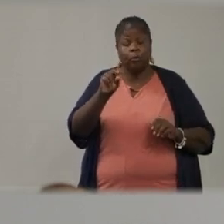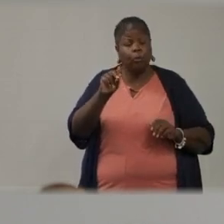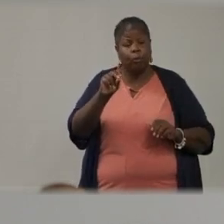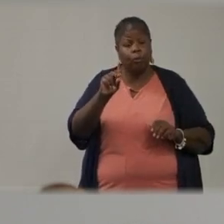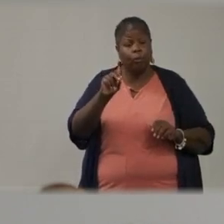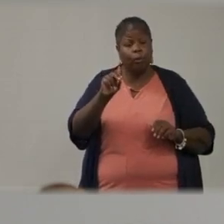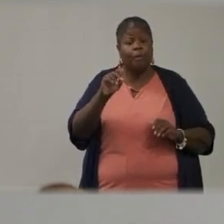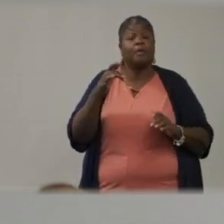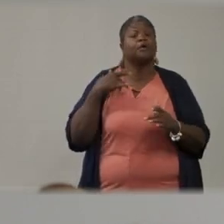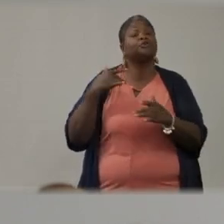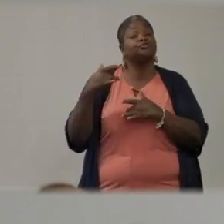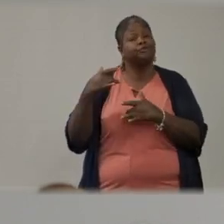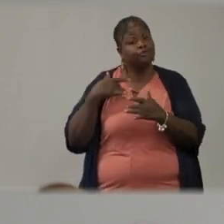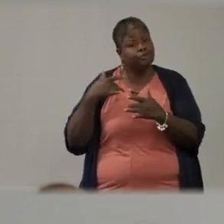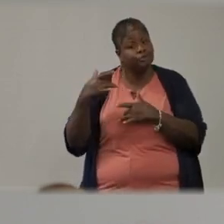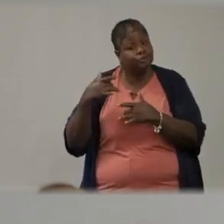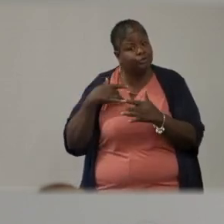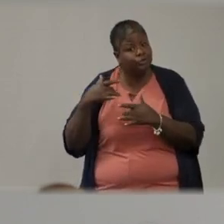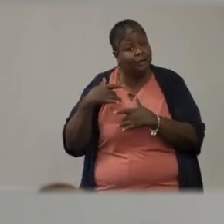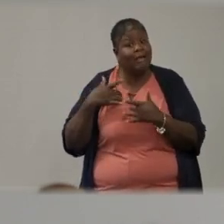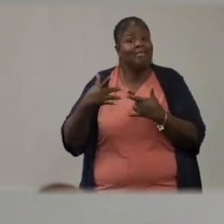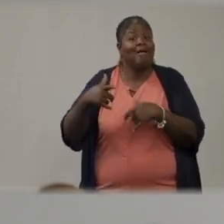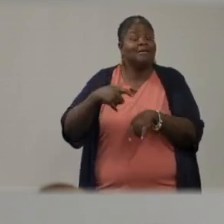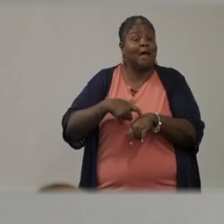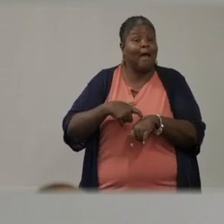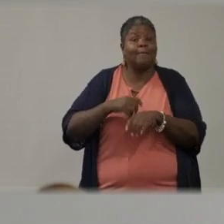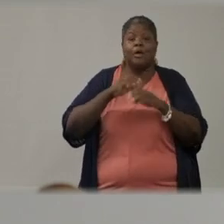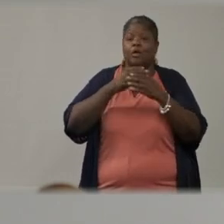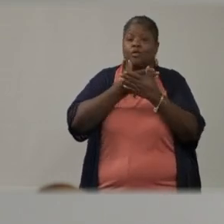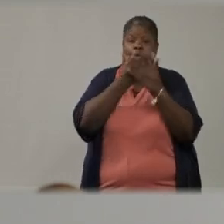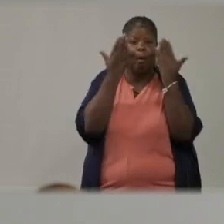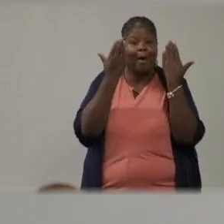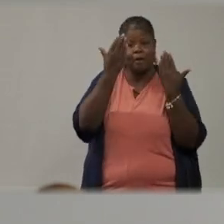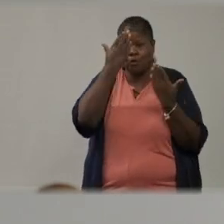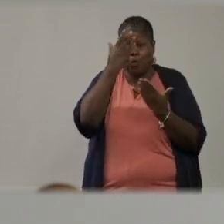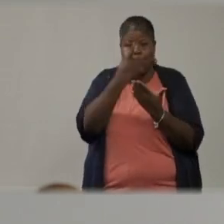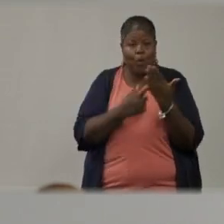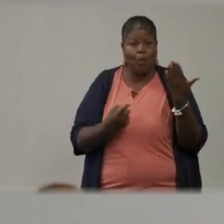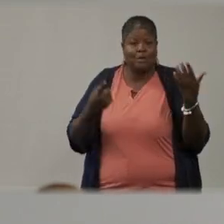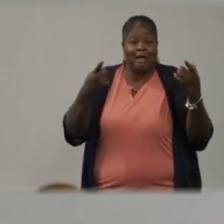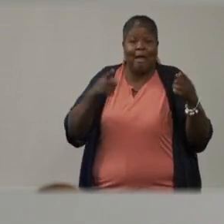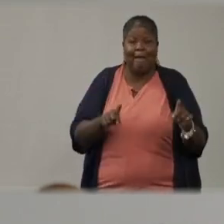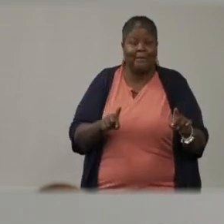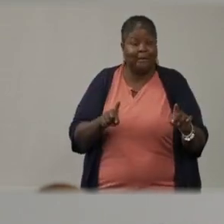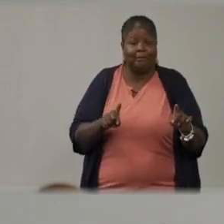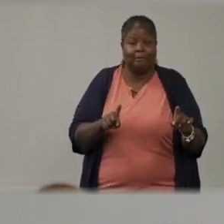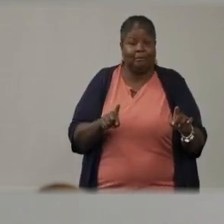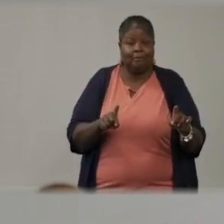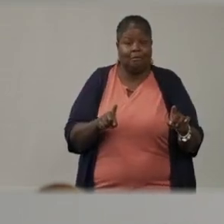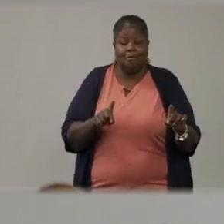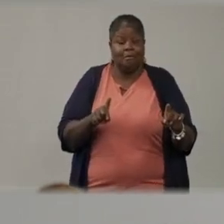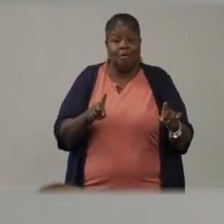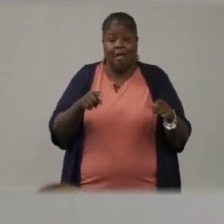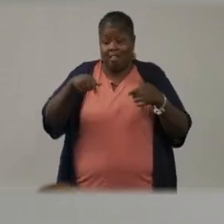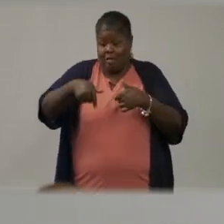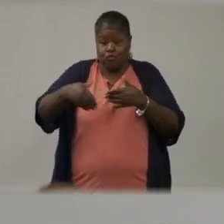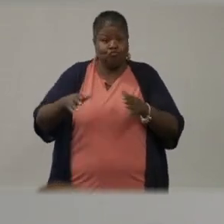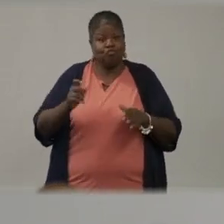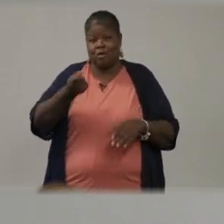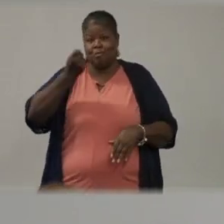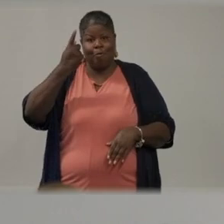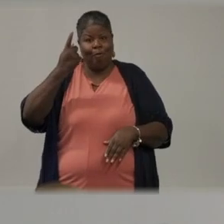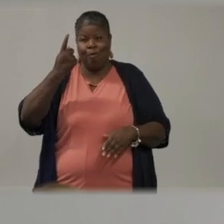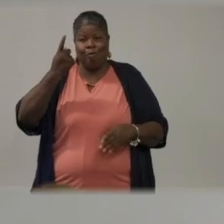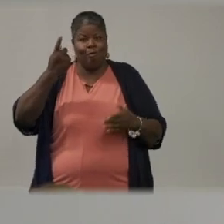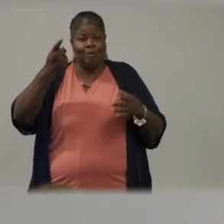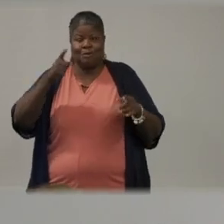They were concerned, because at that time, nobody knew what we were dealing with. And nobody in this room knew what we were dealing